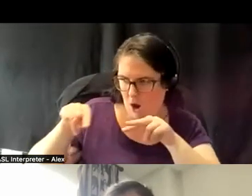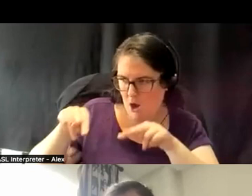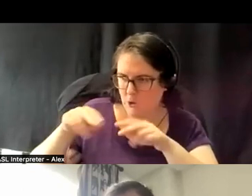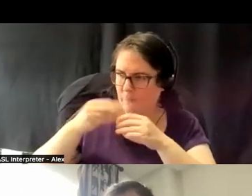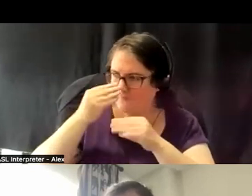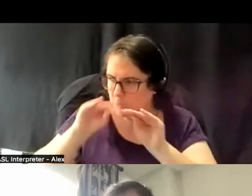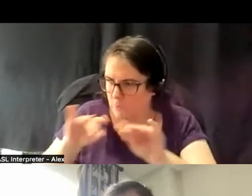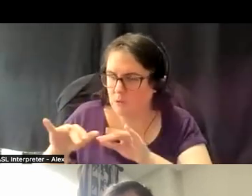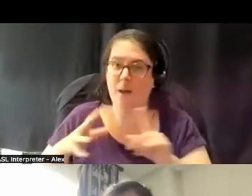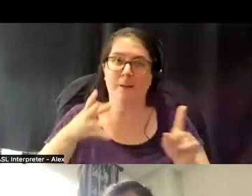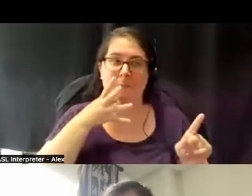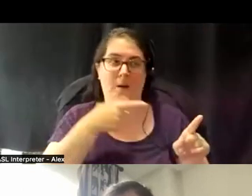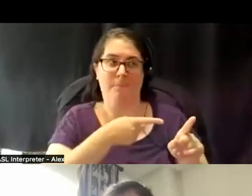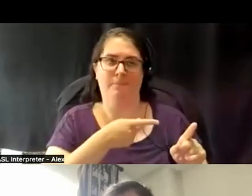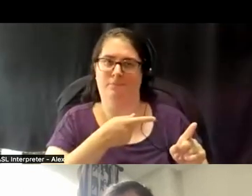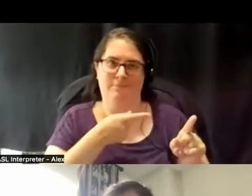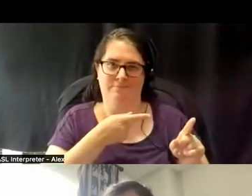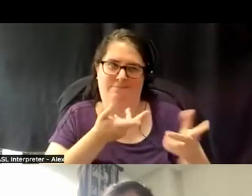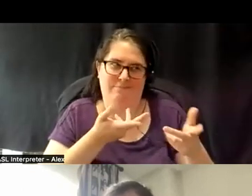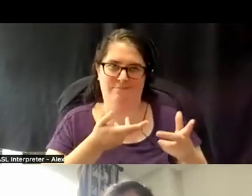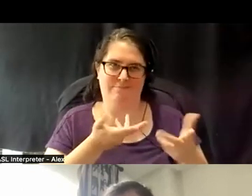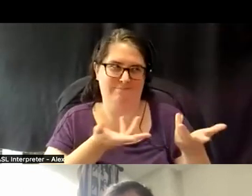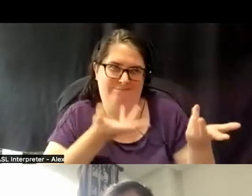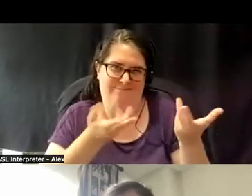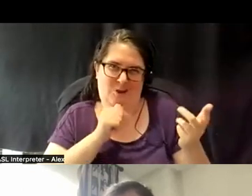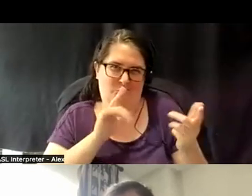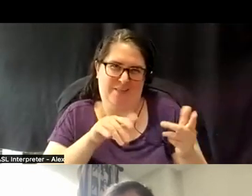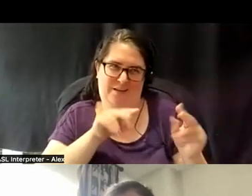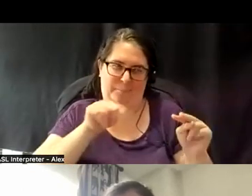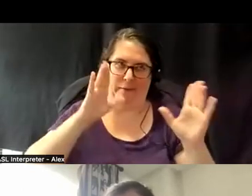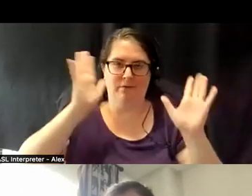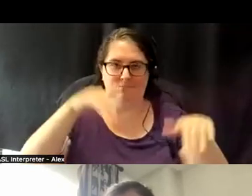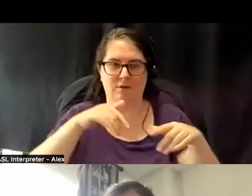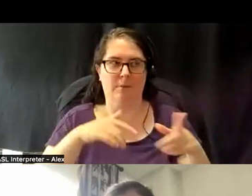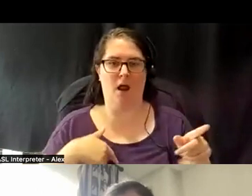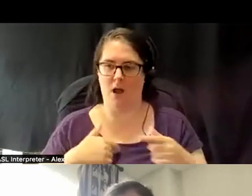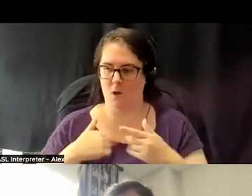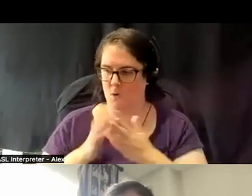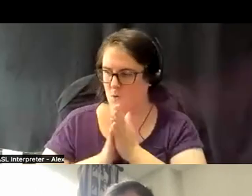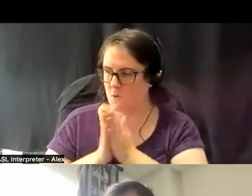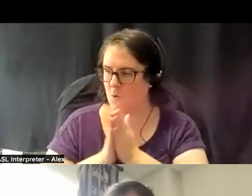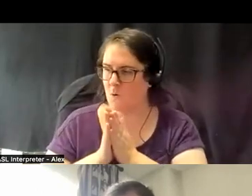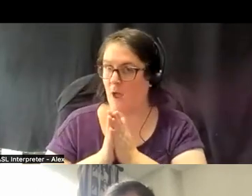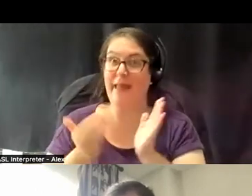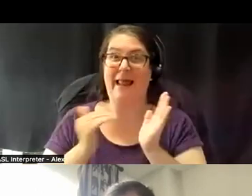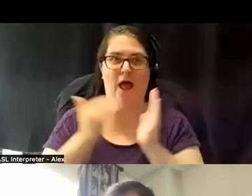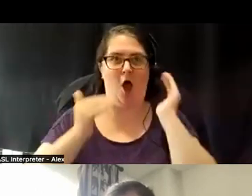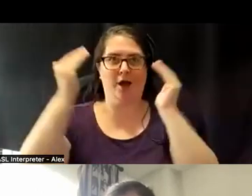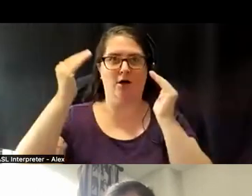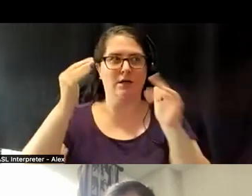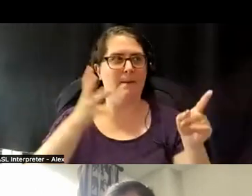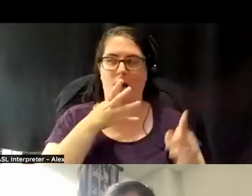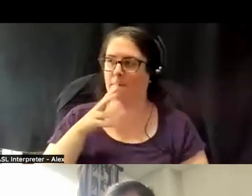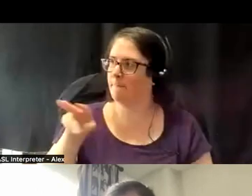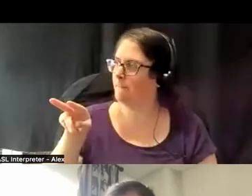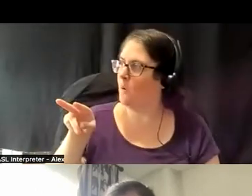And my mom didn't necessarily pick up on that, but it was after I kind of re-sparked that interest in mine in my adult years, she is now interested in growing food.